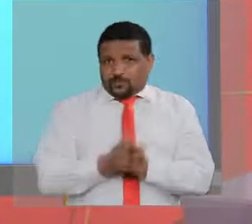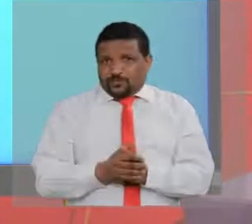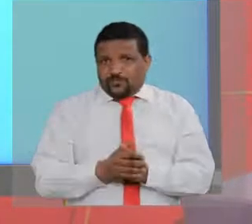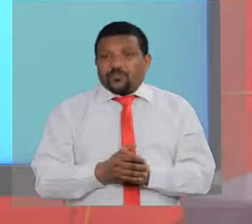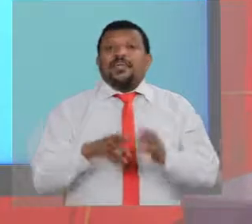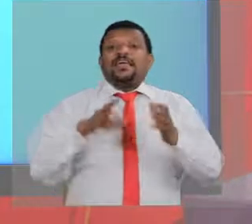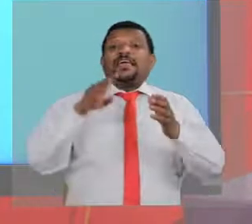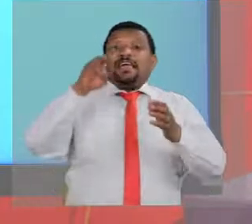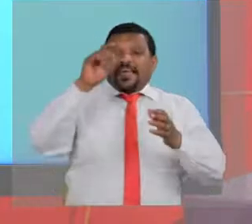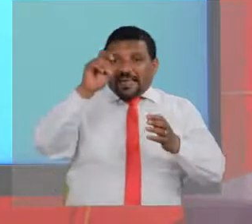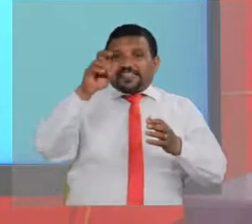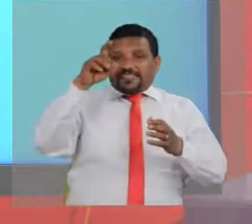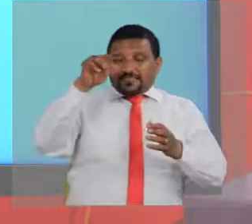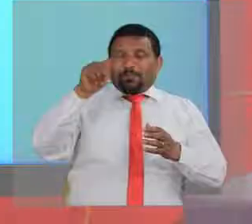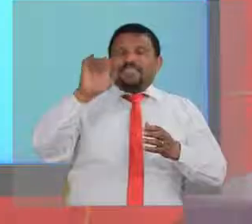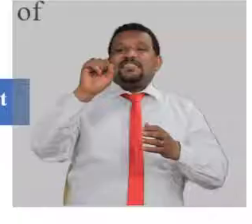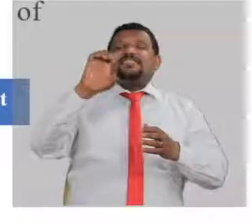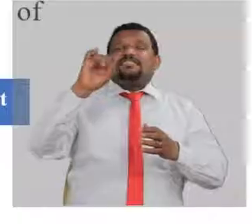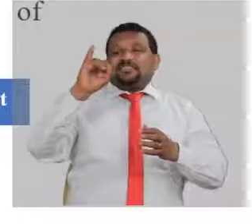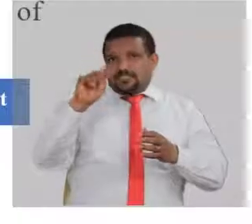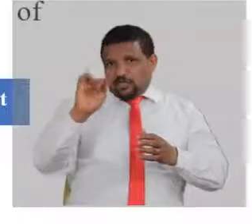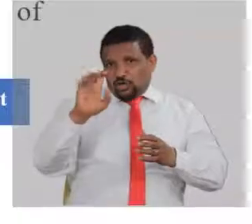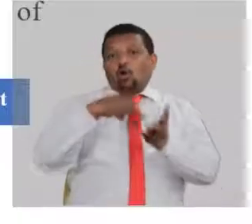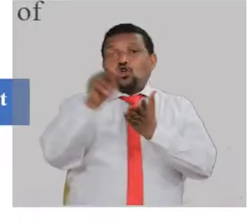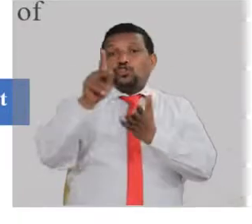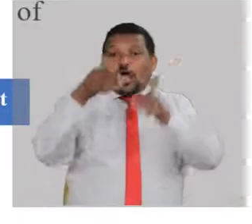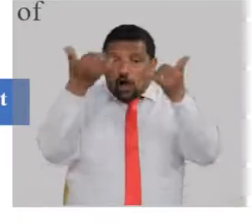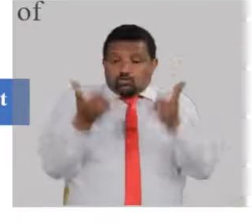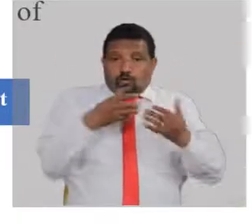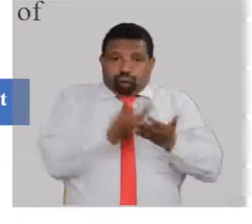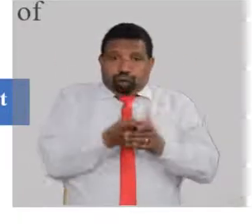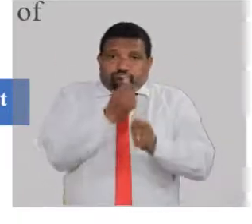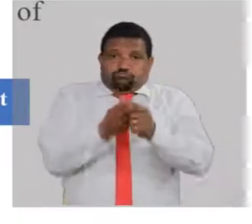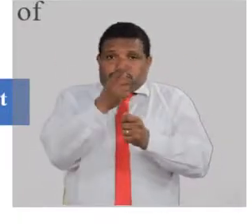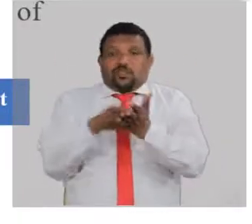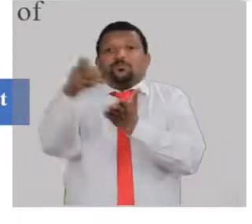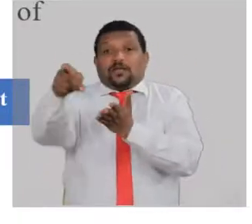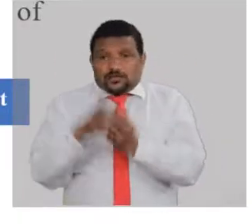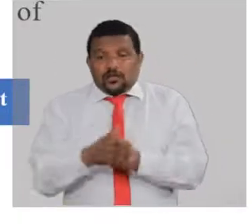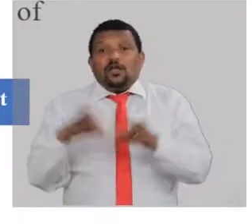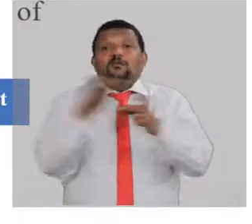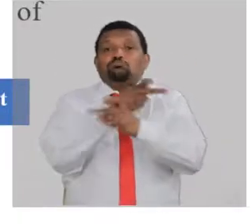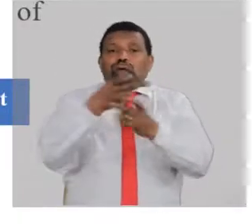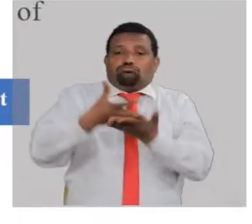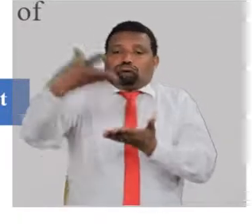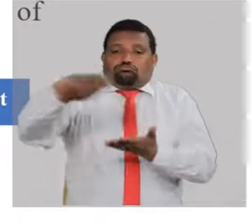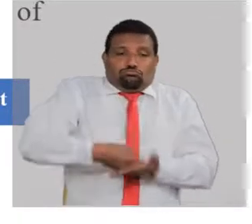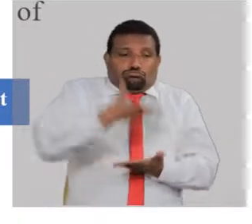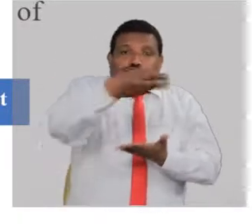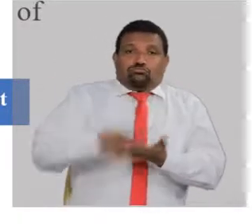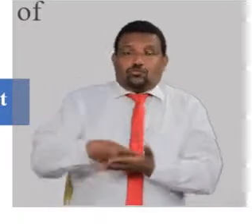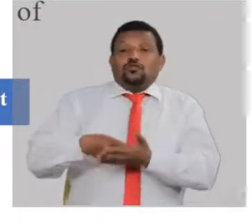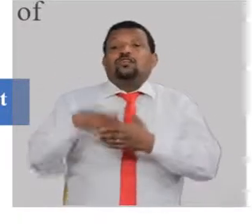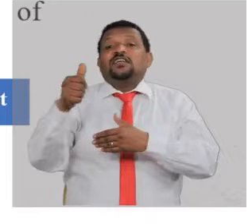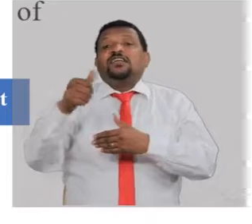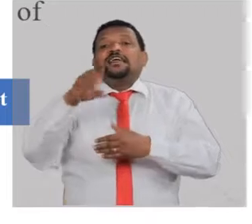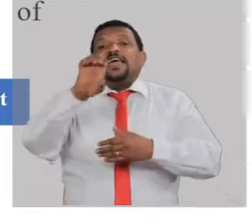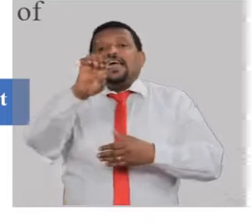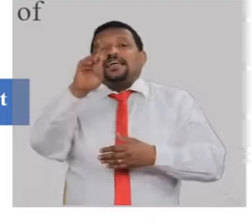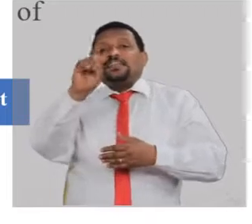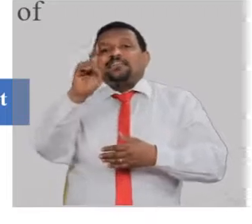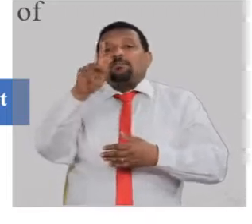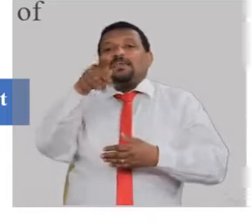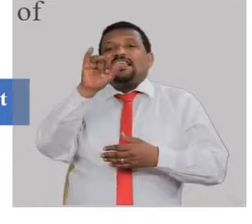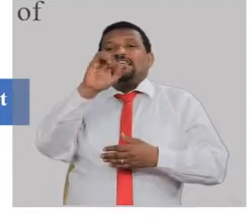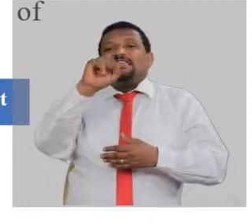Explicit costs are actual monetary payments made by the firm for the purchase of resources. These